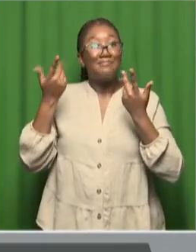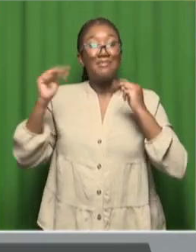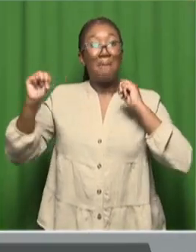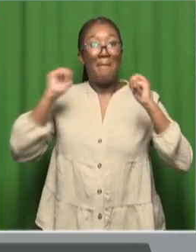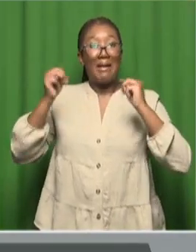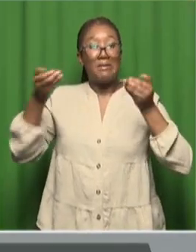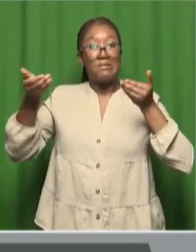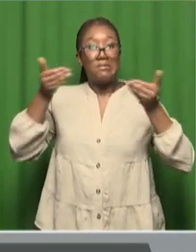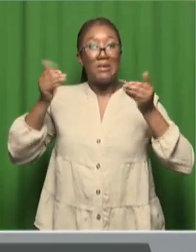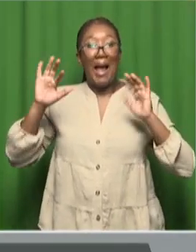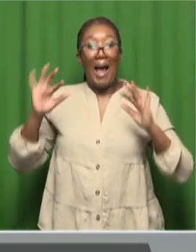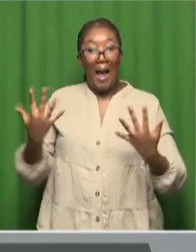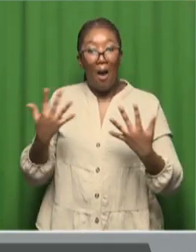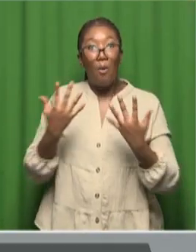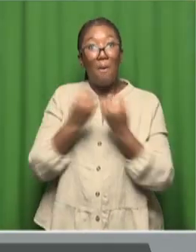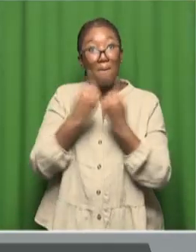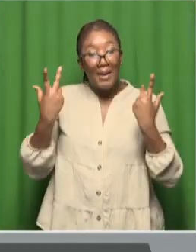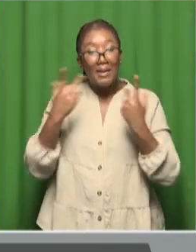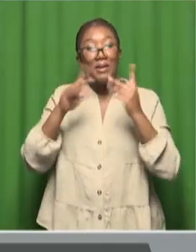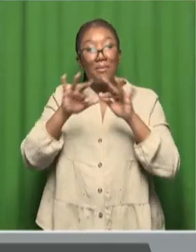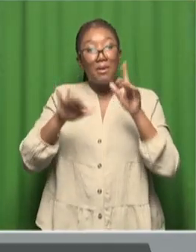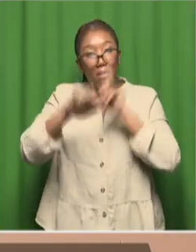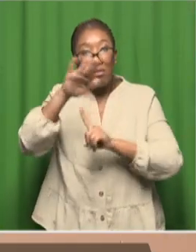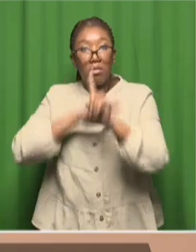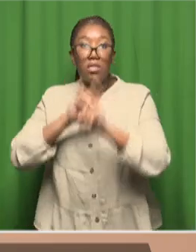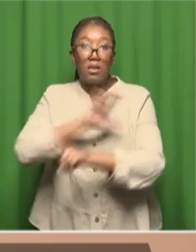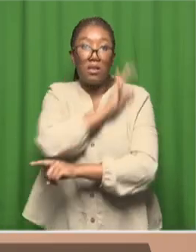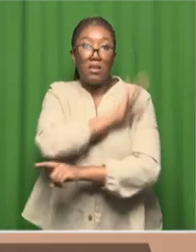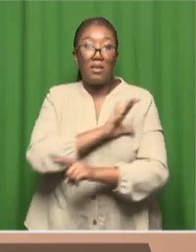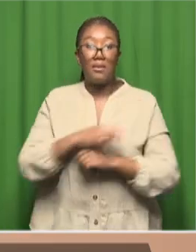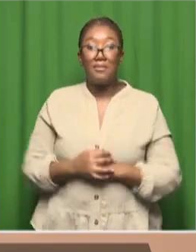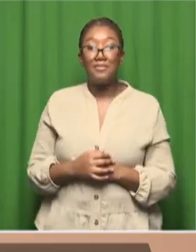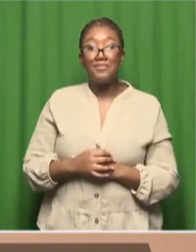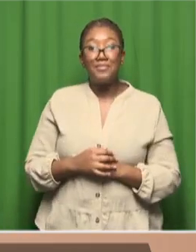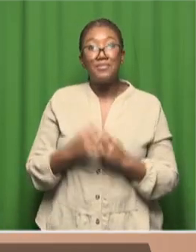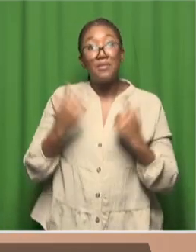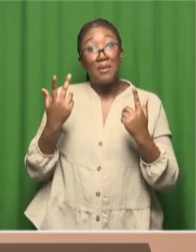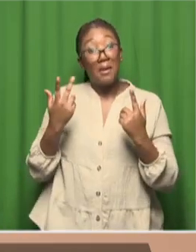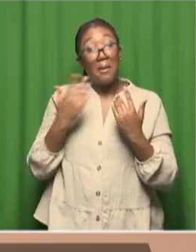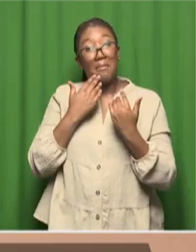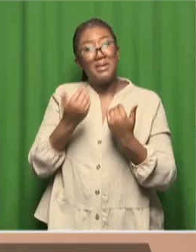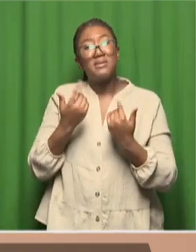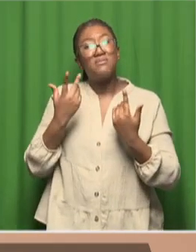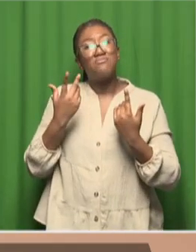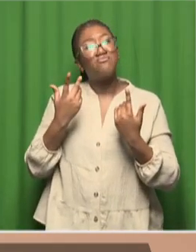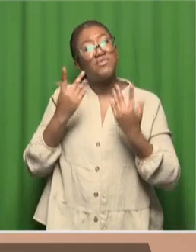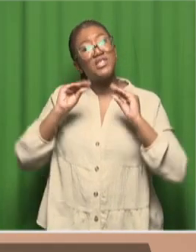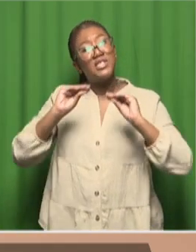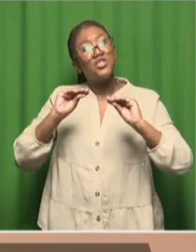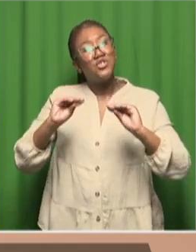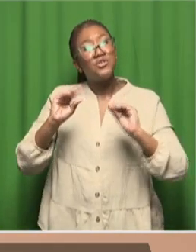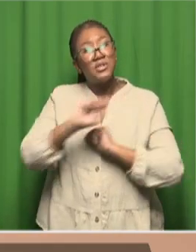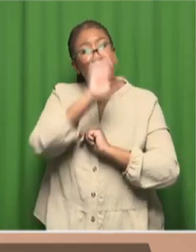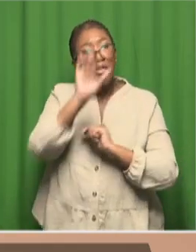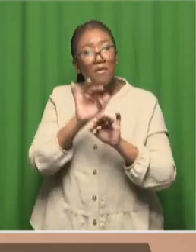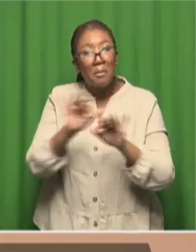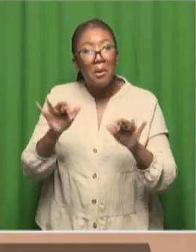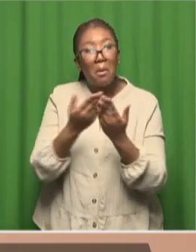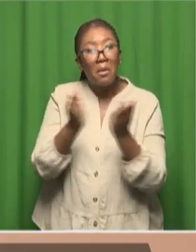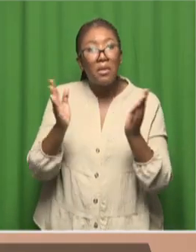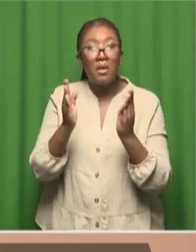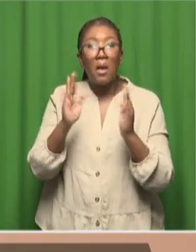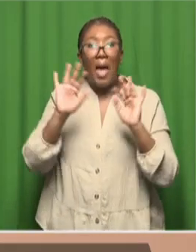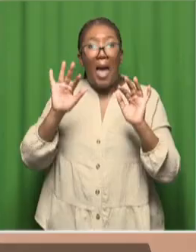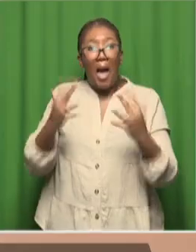numbers and do a good job at that. So let's perhaps do some education, because that's perhaps where we can start